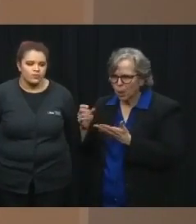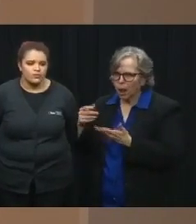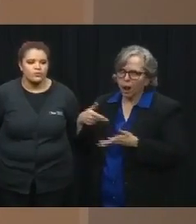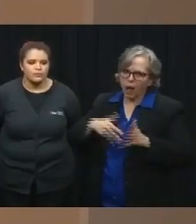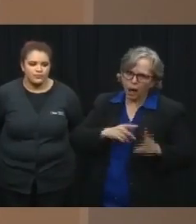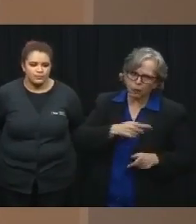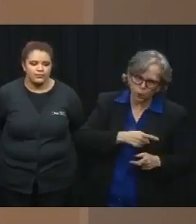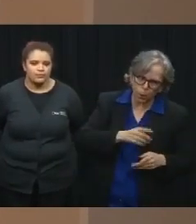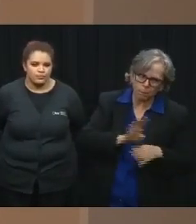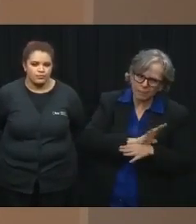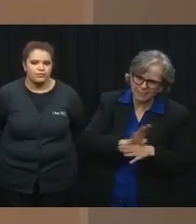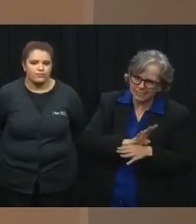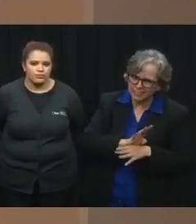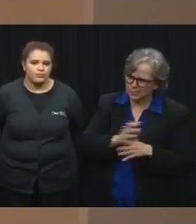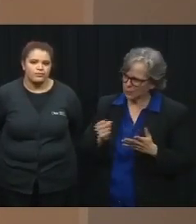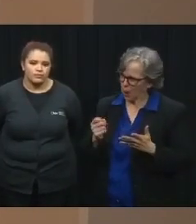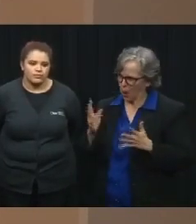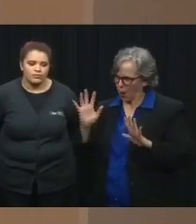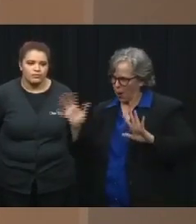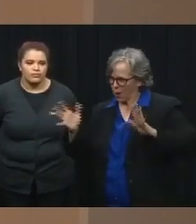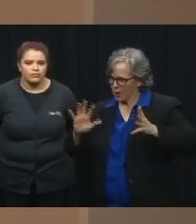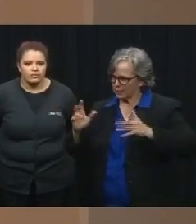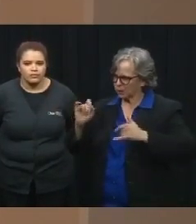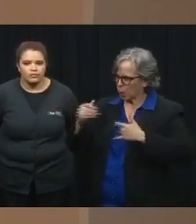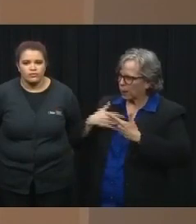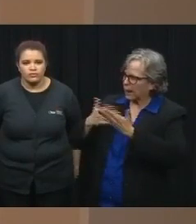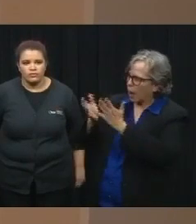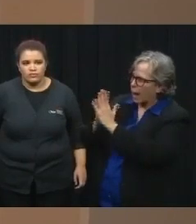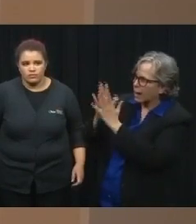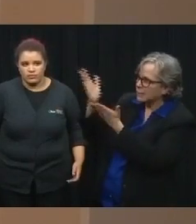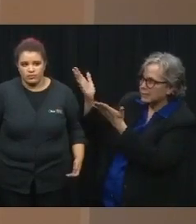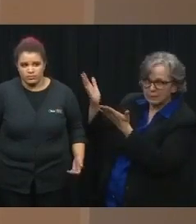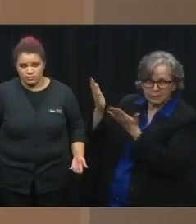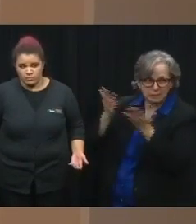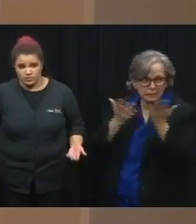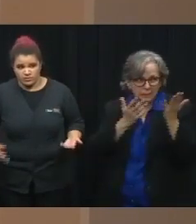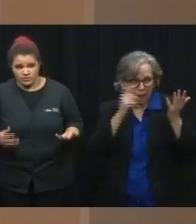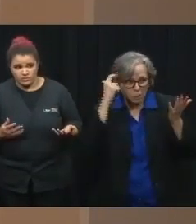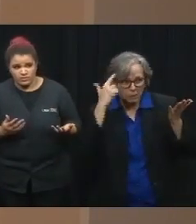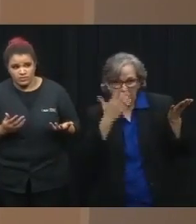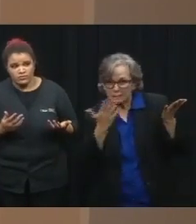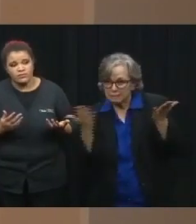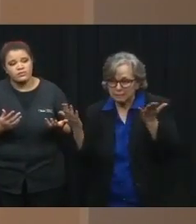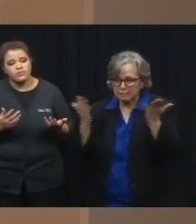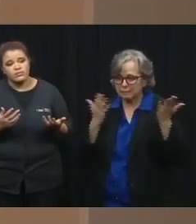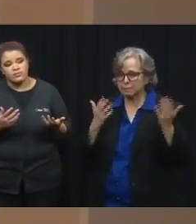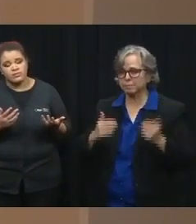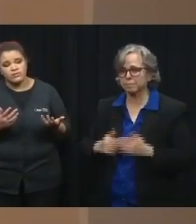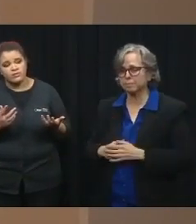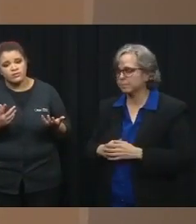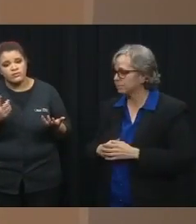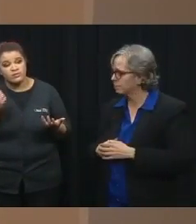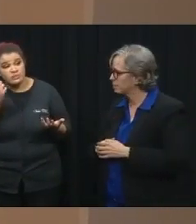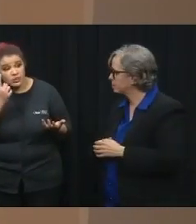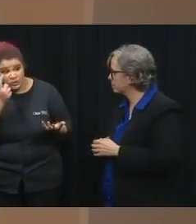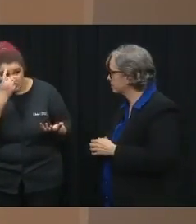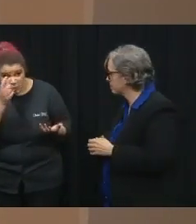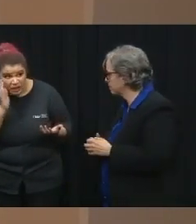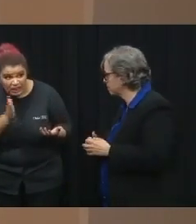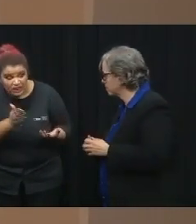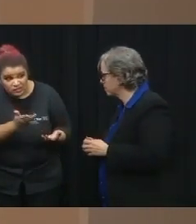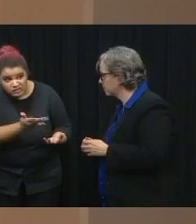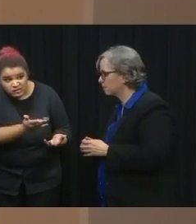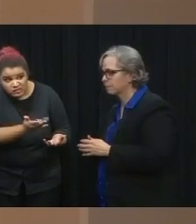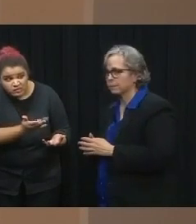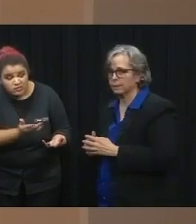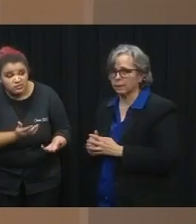We're asking them to do that. Any talk about doing that? It is right now being considered as